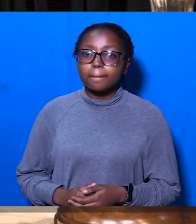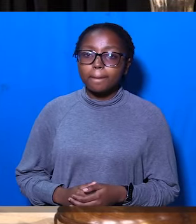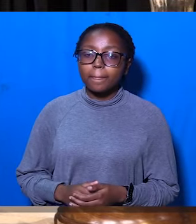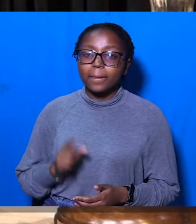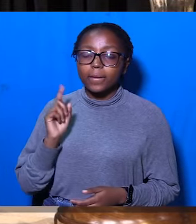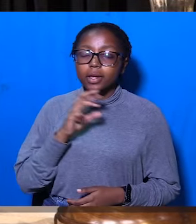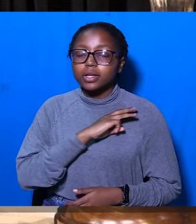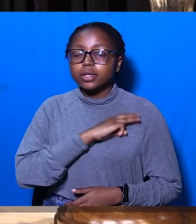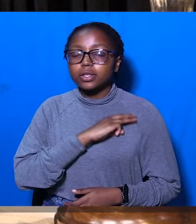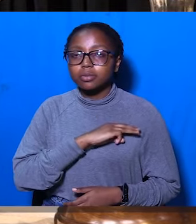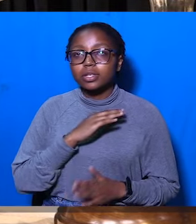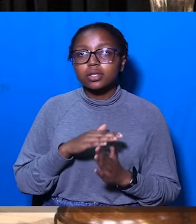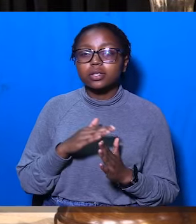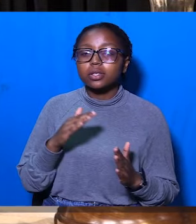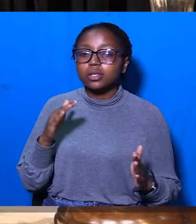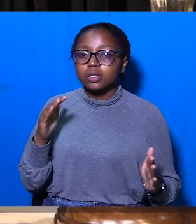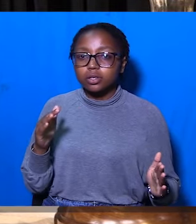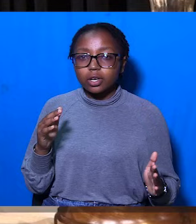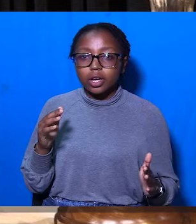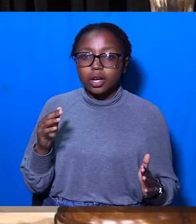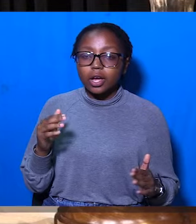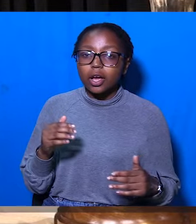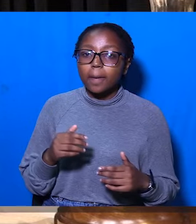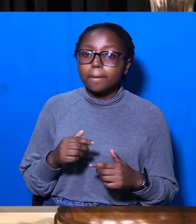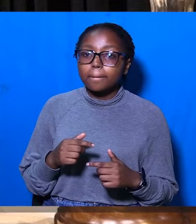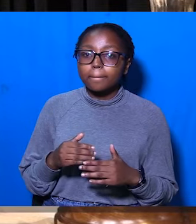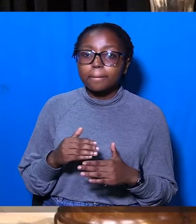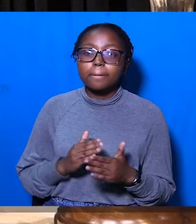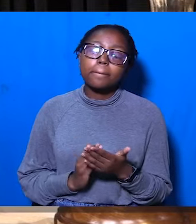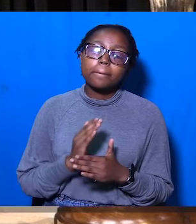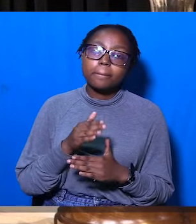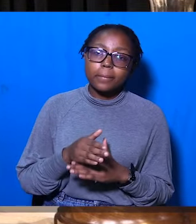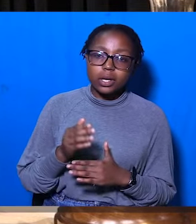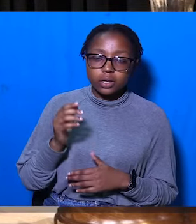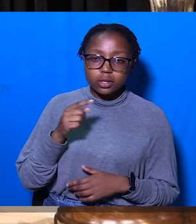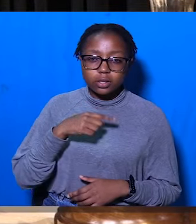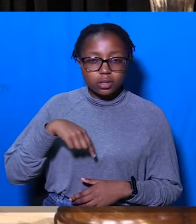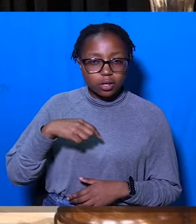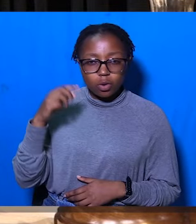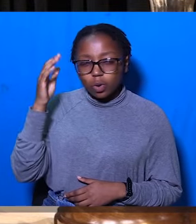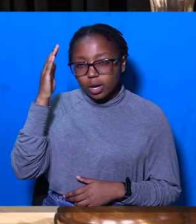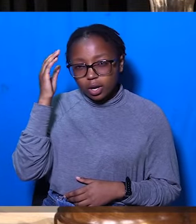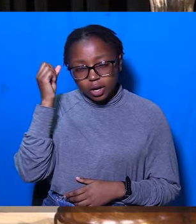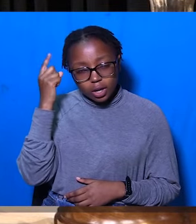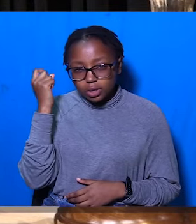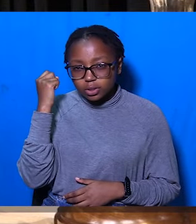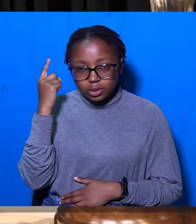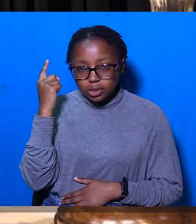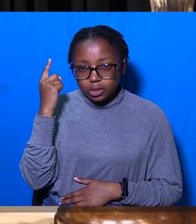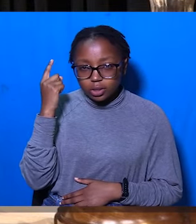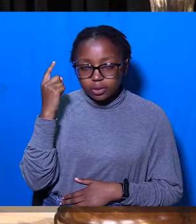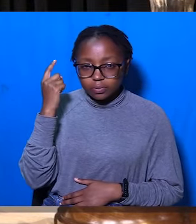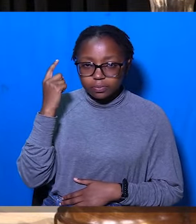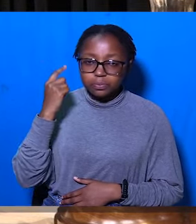and his mercy, you know, it extends beyond all who believe, you know. God's plan and his mercy